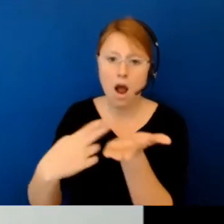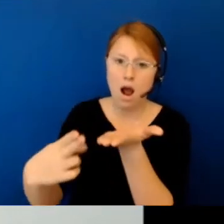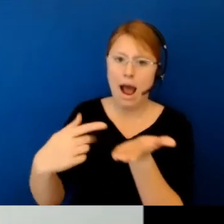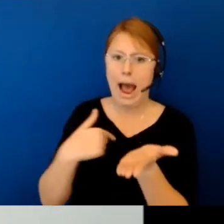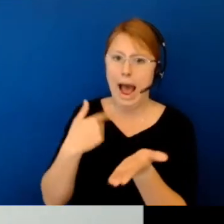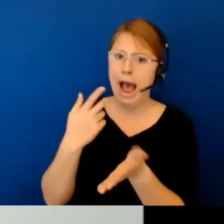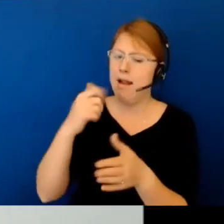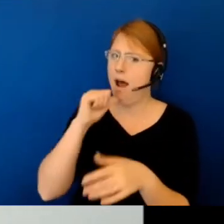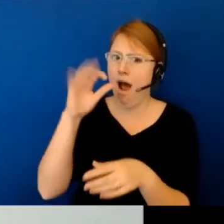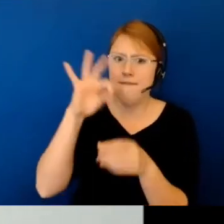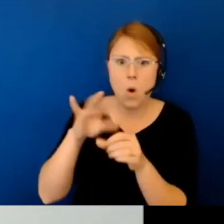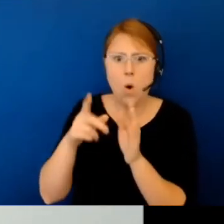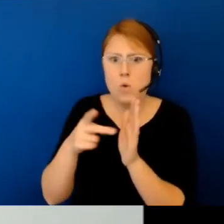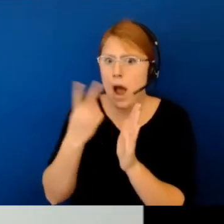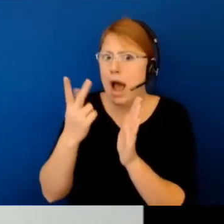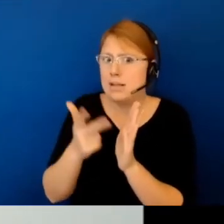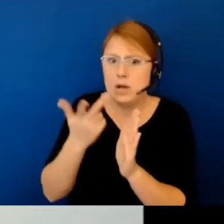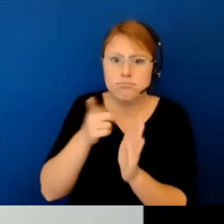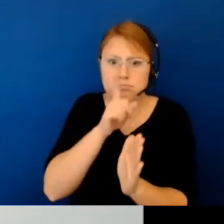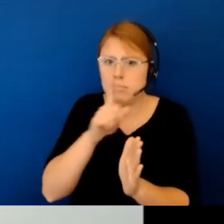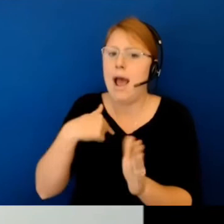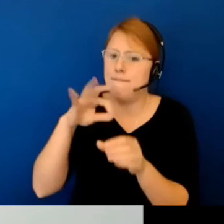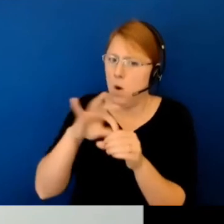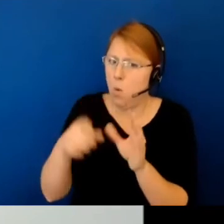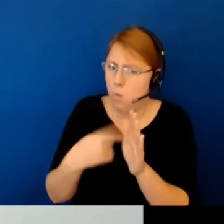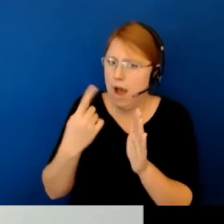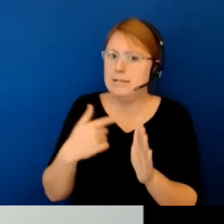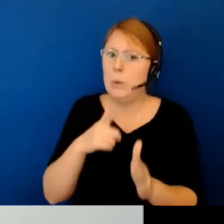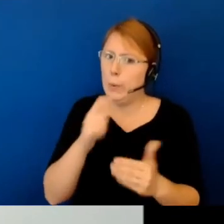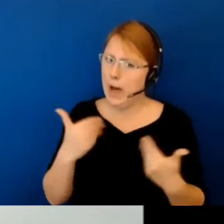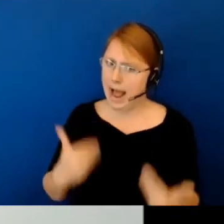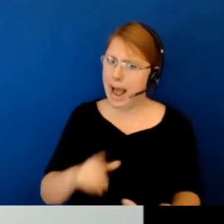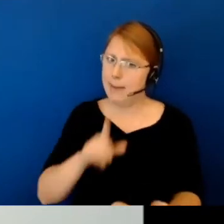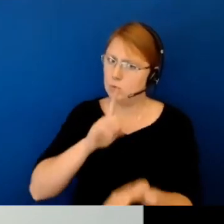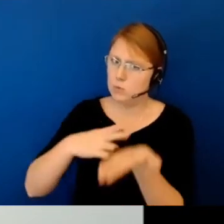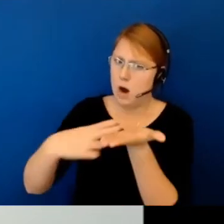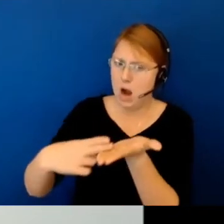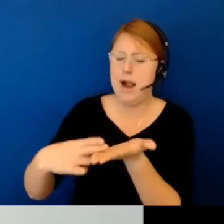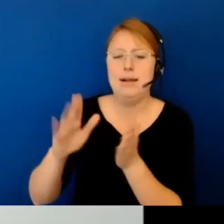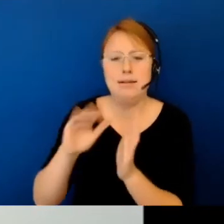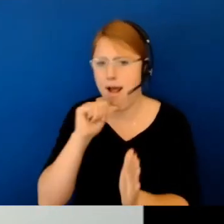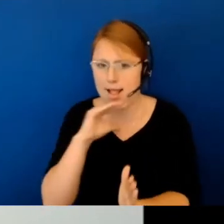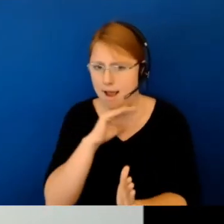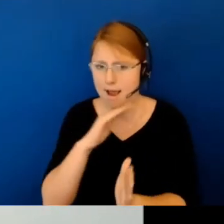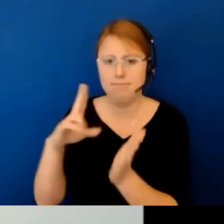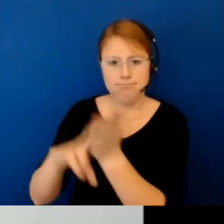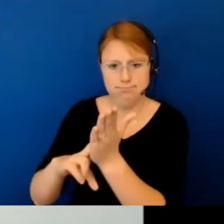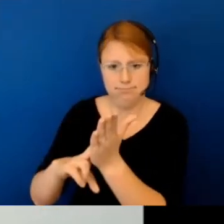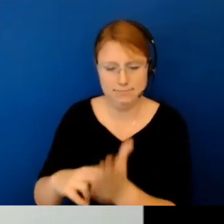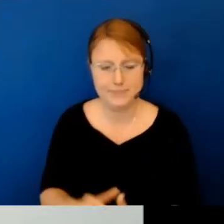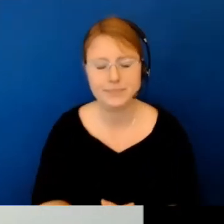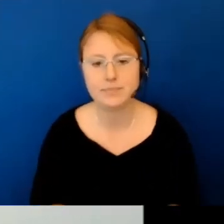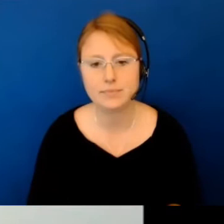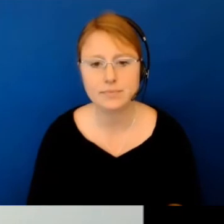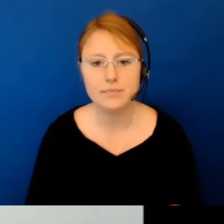then has to let your local election officials know that you have been allowed to use the accessible program, that you